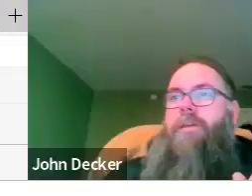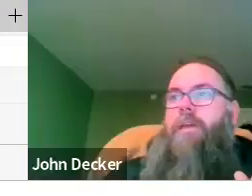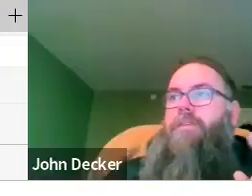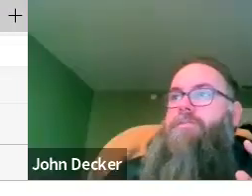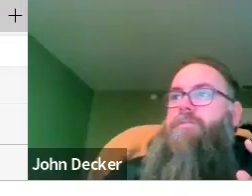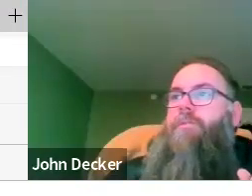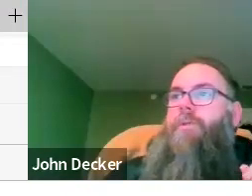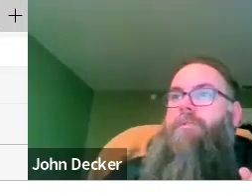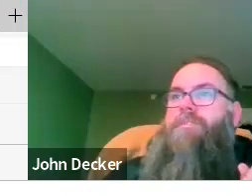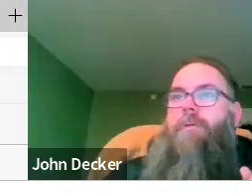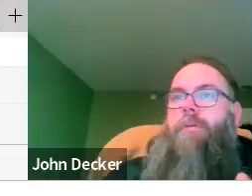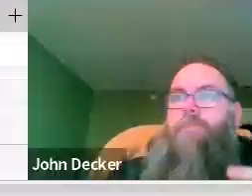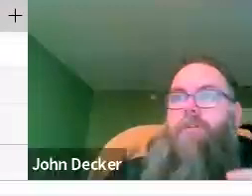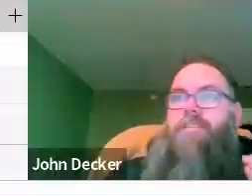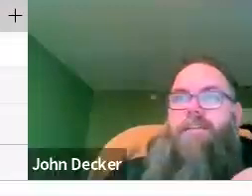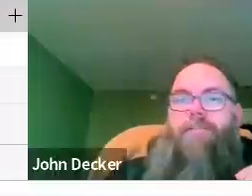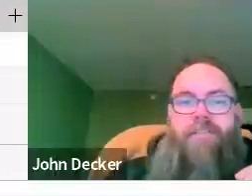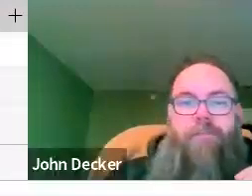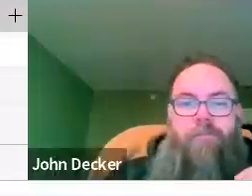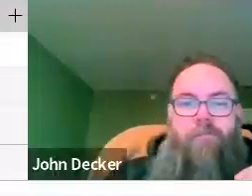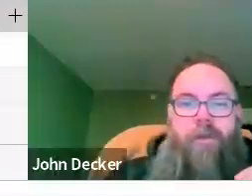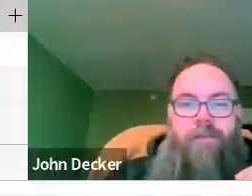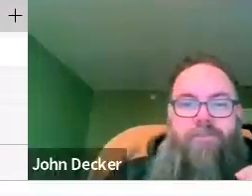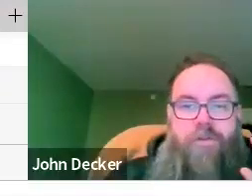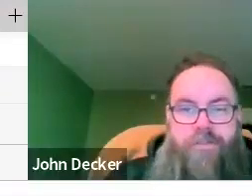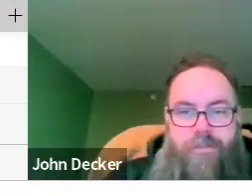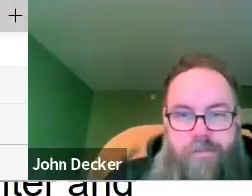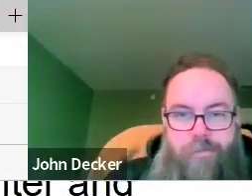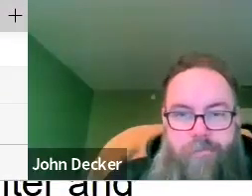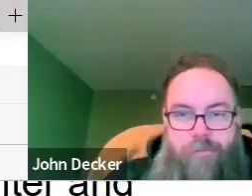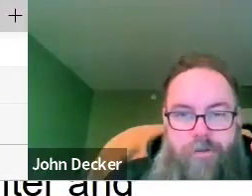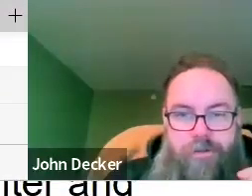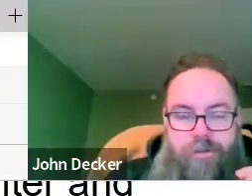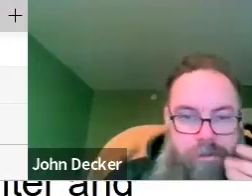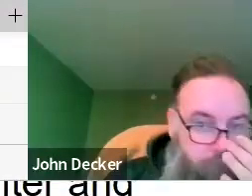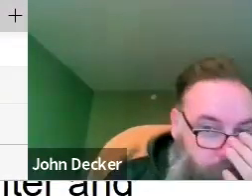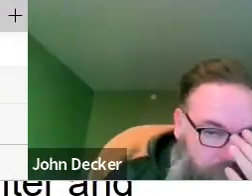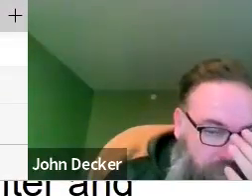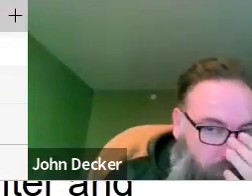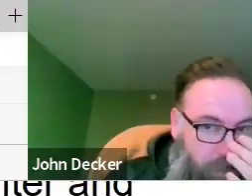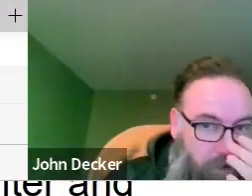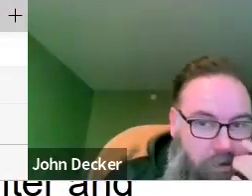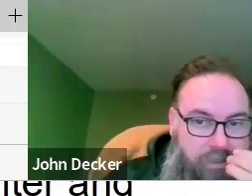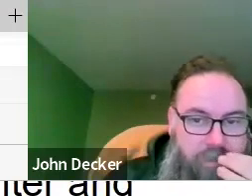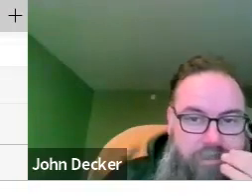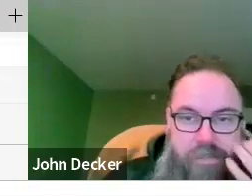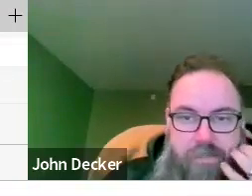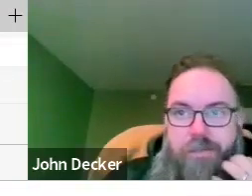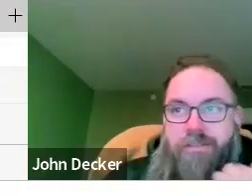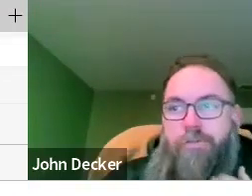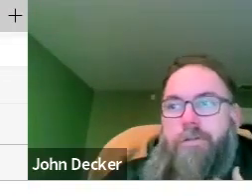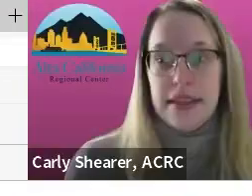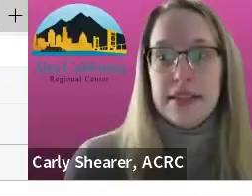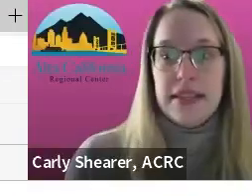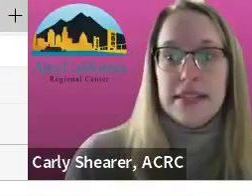me ask real quickly, Yes. and what was it about people that are exiting out of sub-minimum wage? What is about people that are, the focus is for that, or it's So this is,